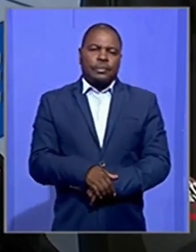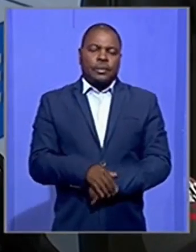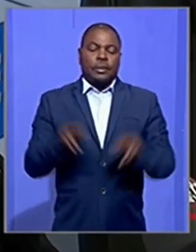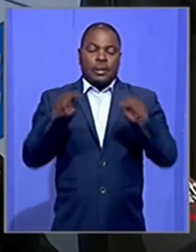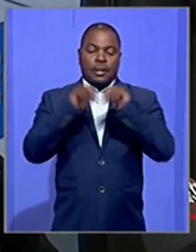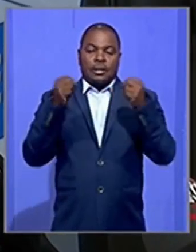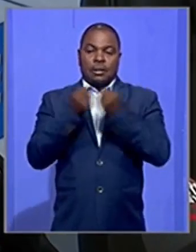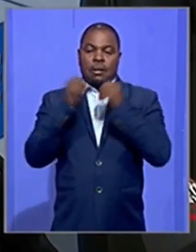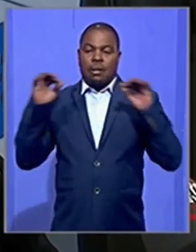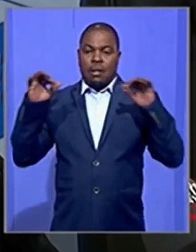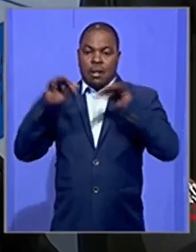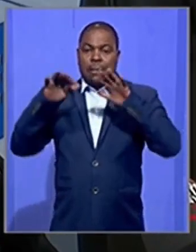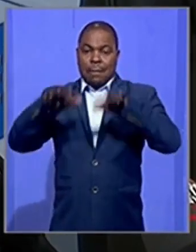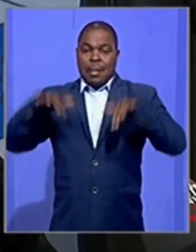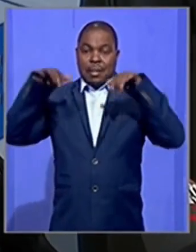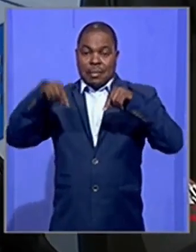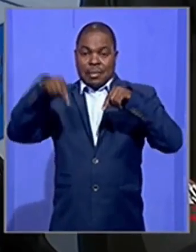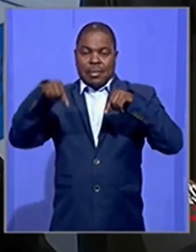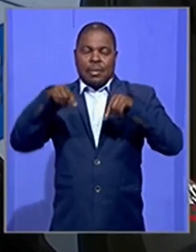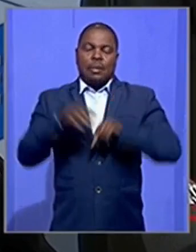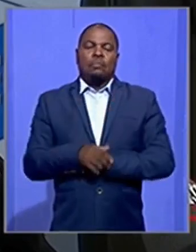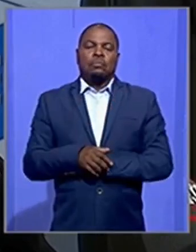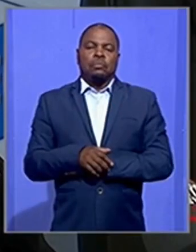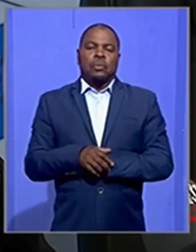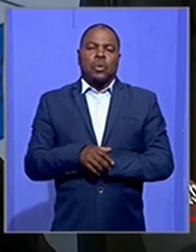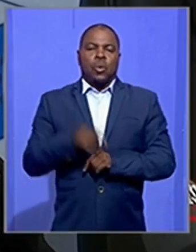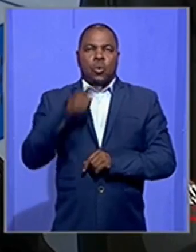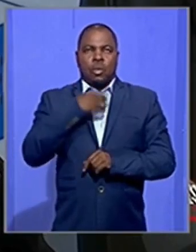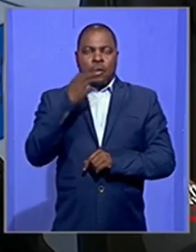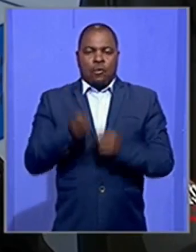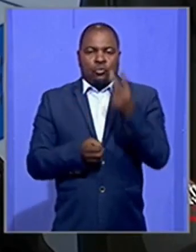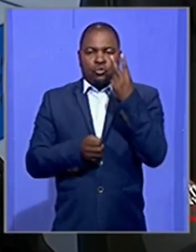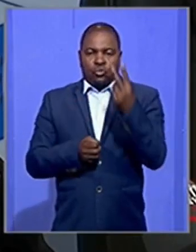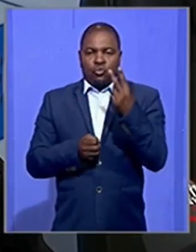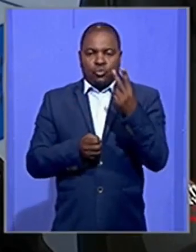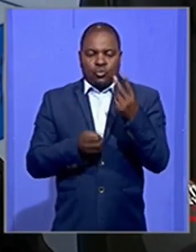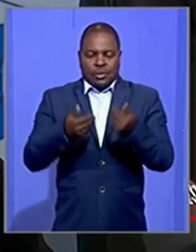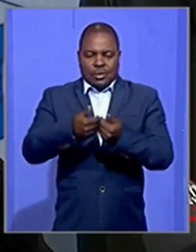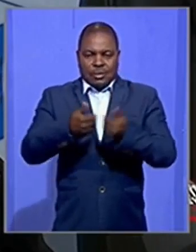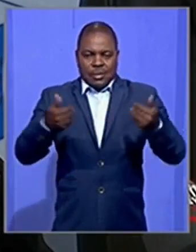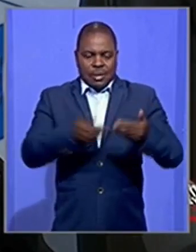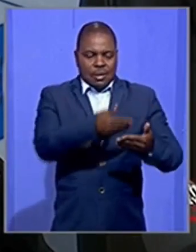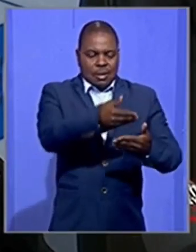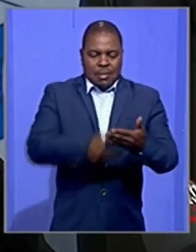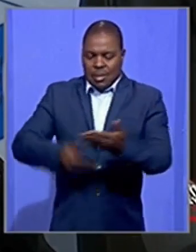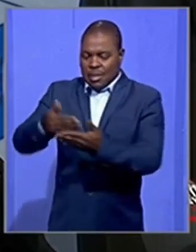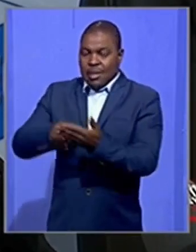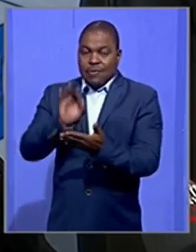Assembly is going to be on the basis of 2 separate ballot papers.